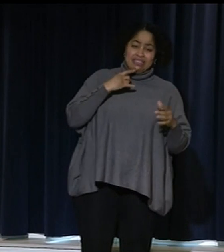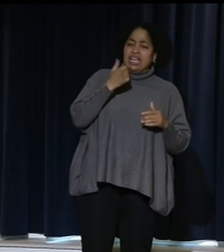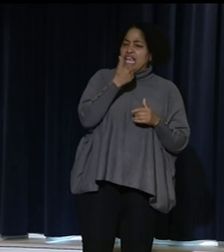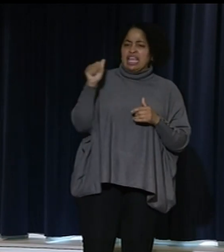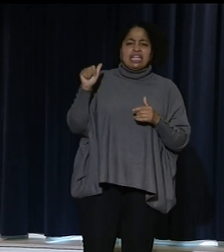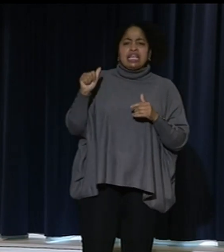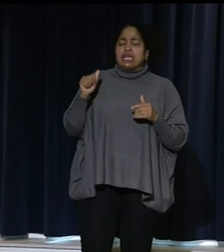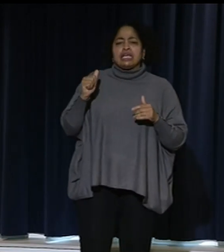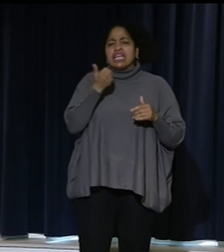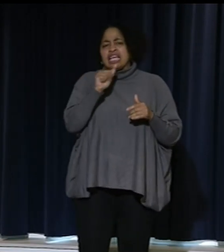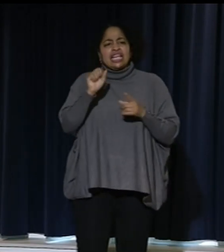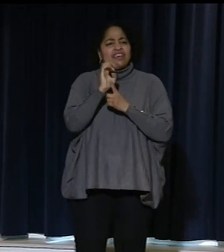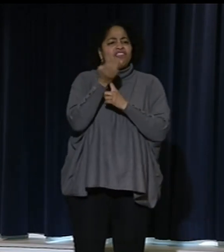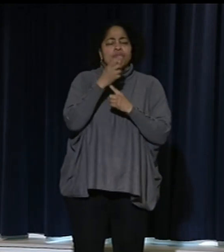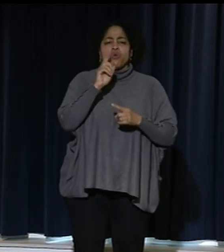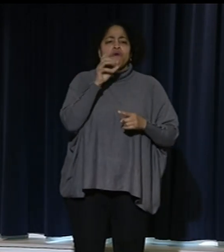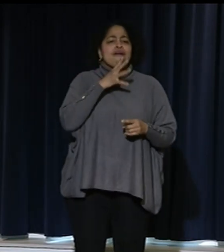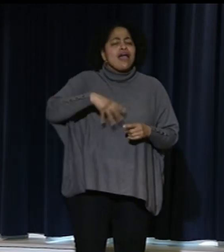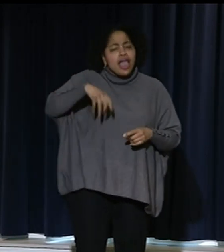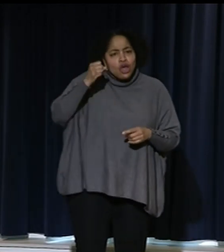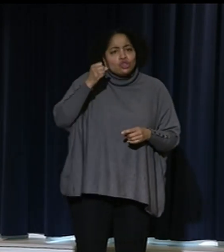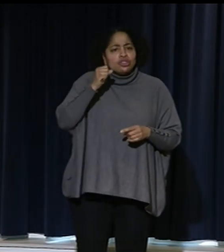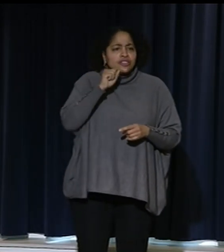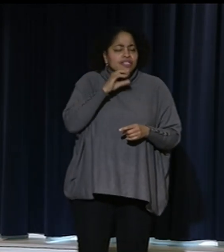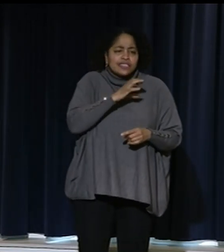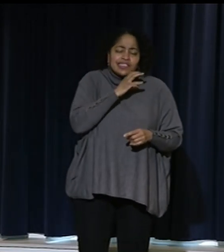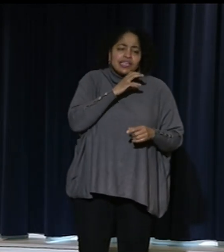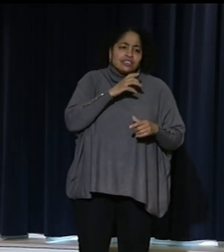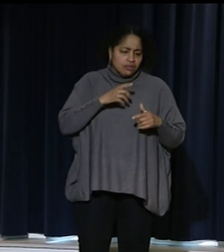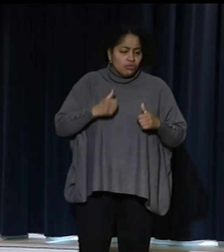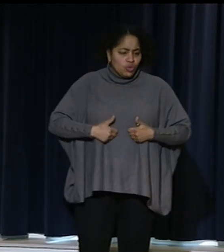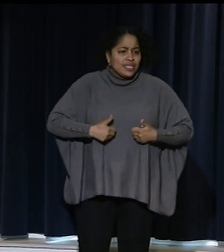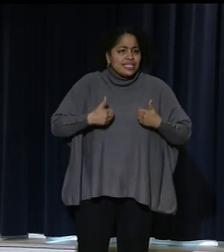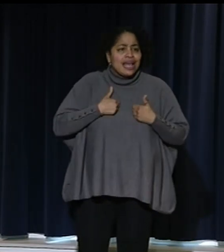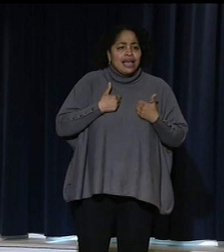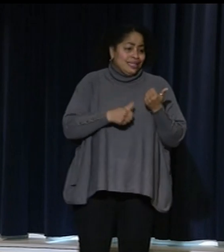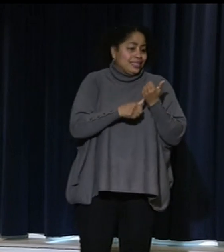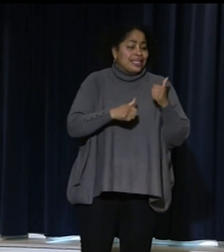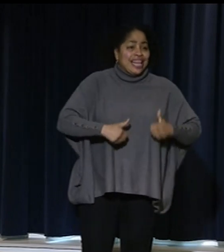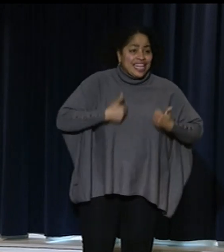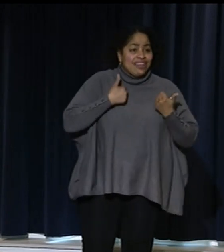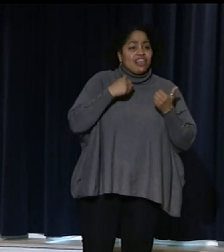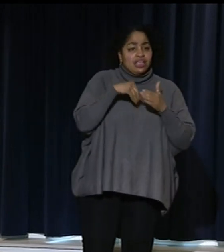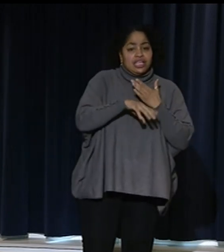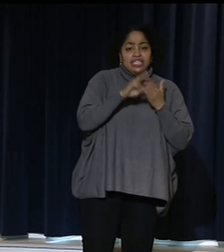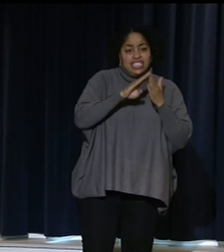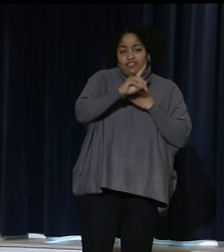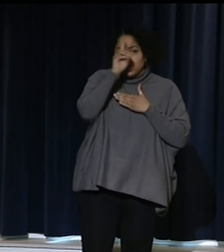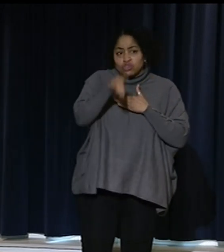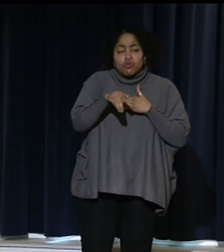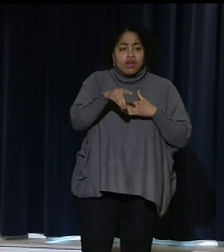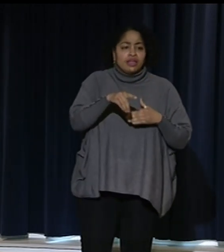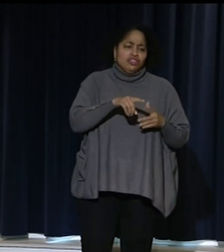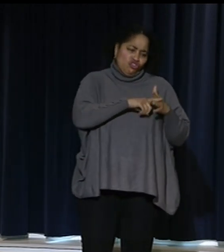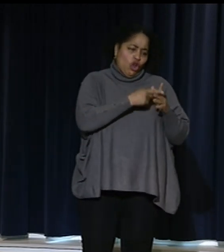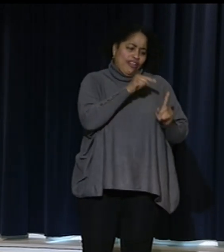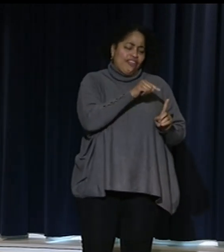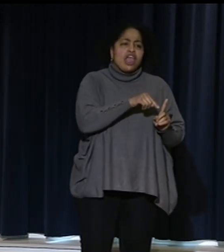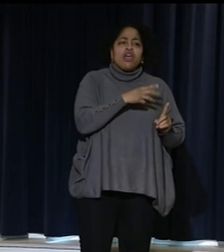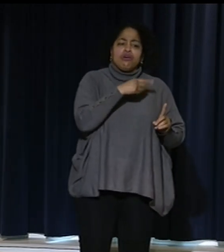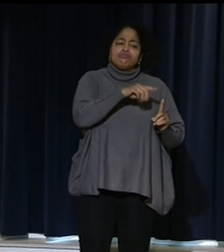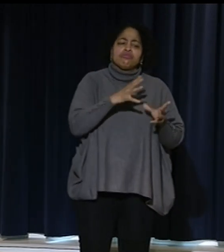in which elder Detroiters are residing, starting with the assisted living facilities here in the city of Detroit. The